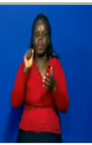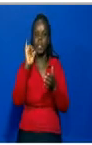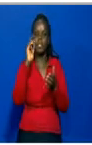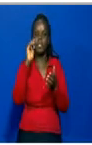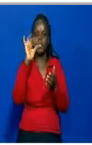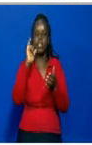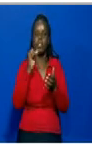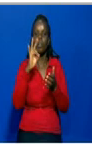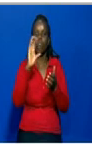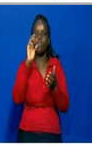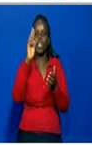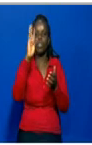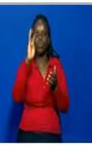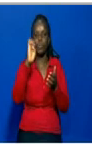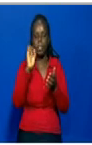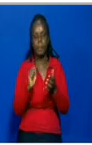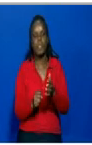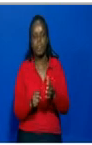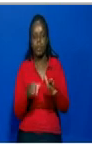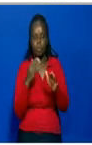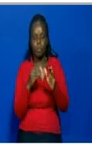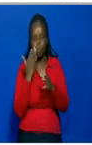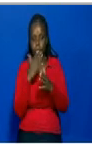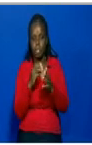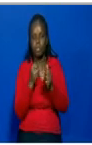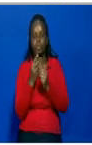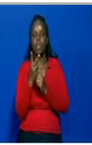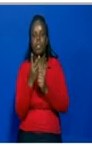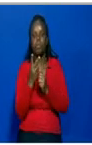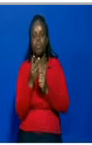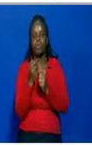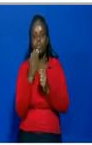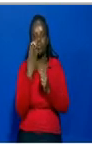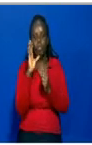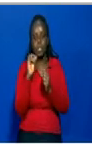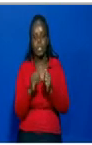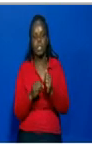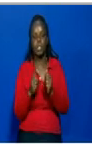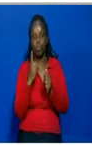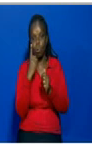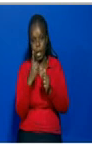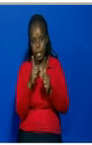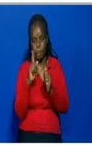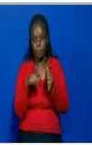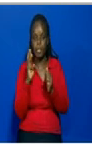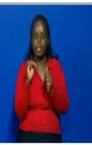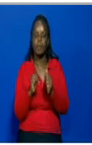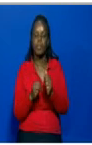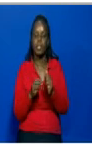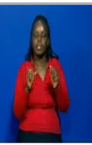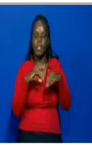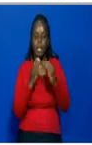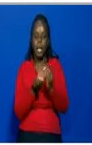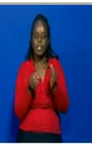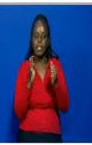And finally, to end our morning session, at 12:40 to 1:10 p.m. we have our candidates, that is the class 8